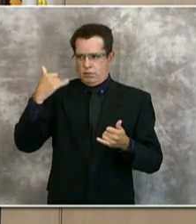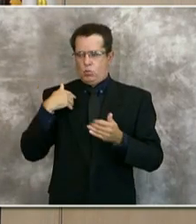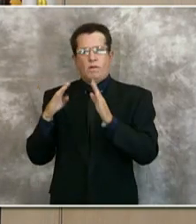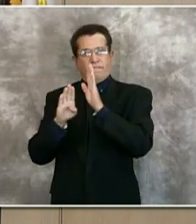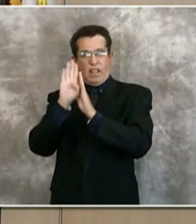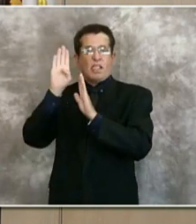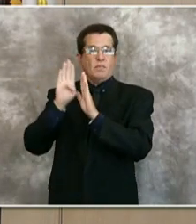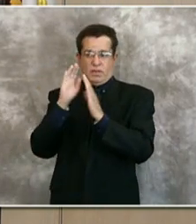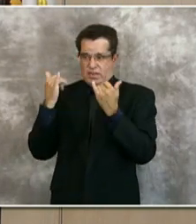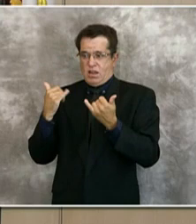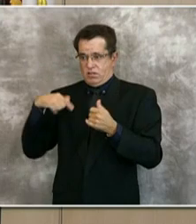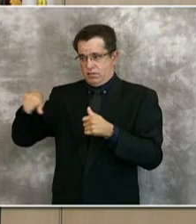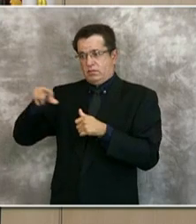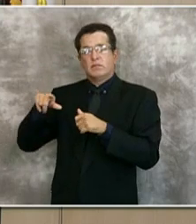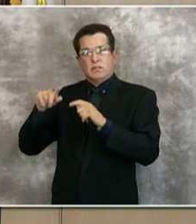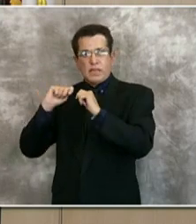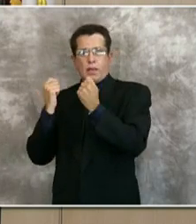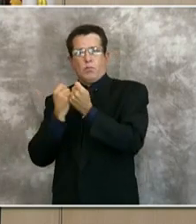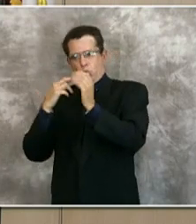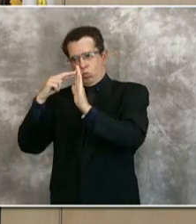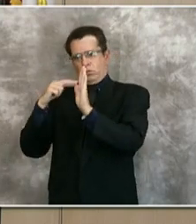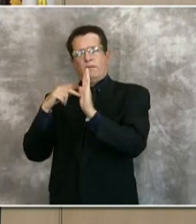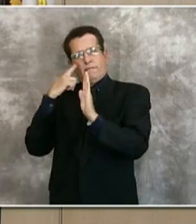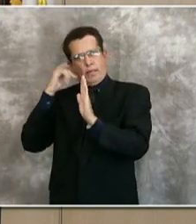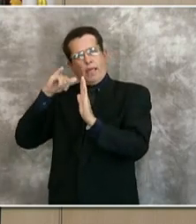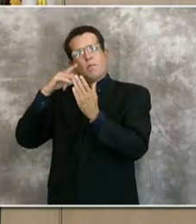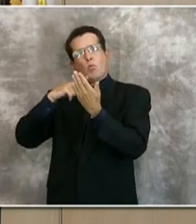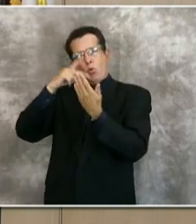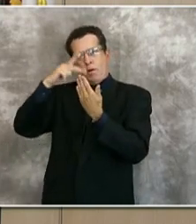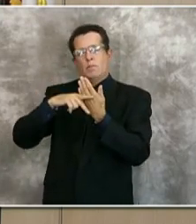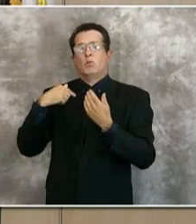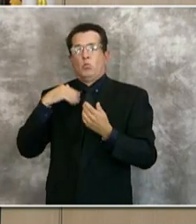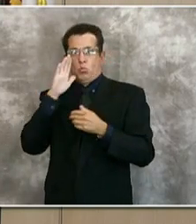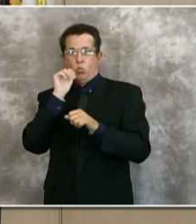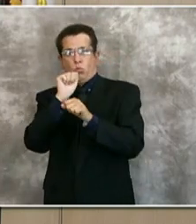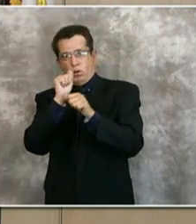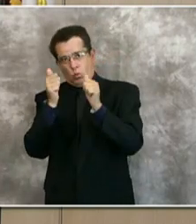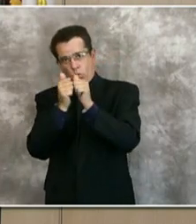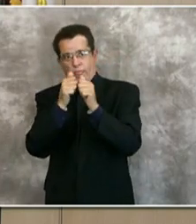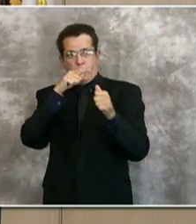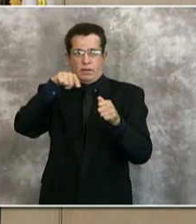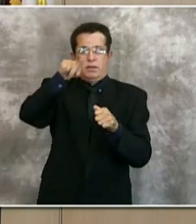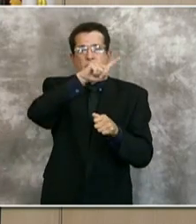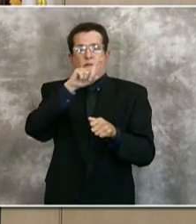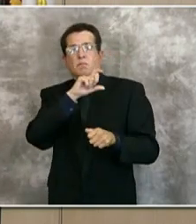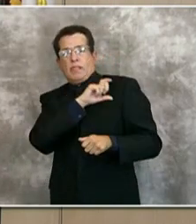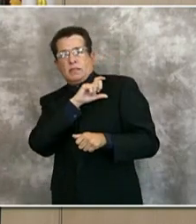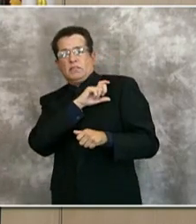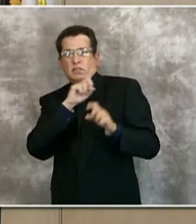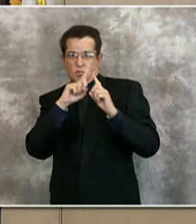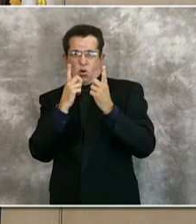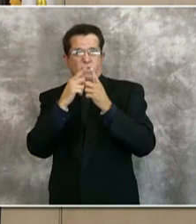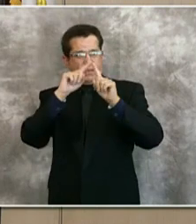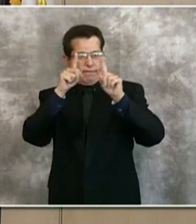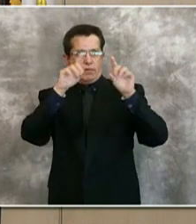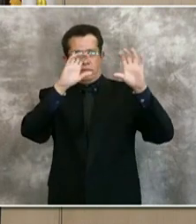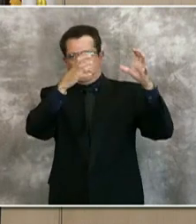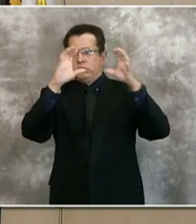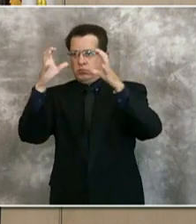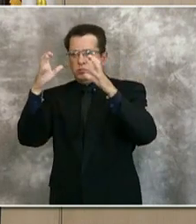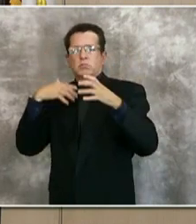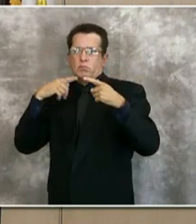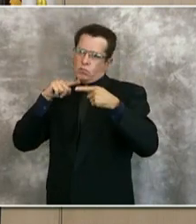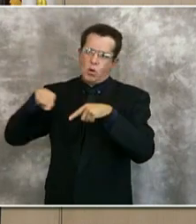the framework for that compliance program, and then we will be working with municipalities to become a part of